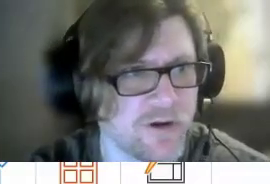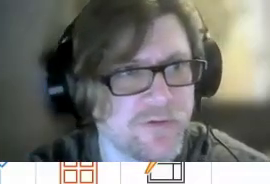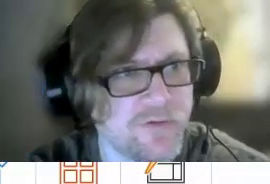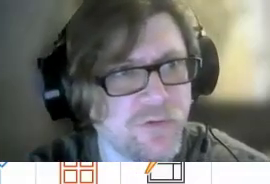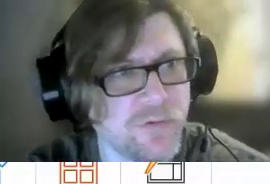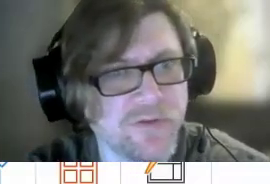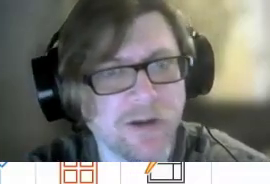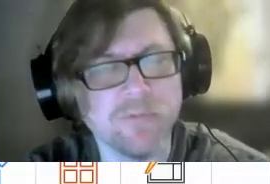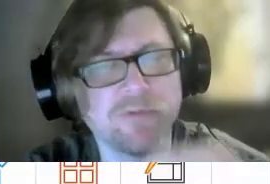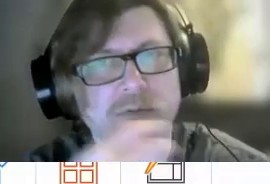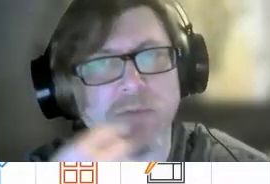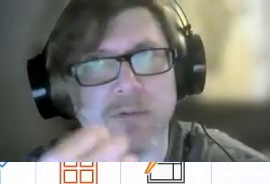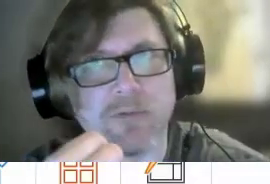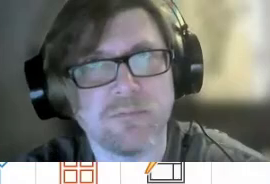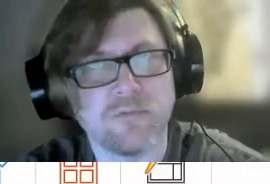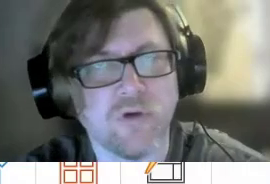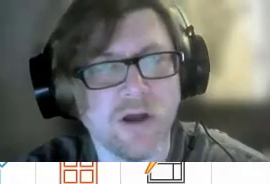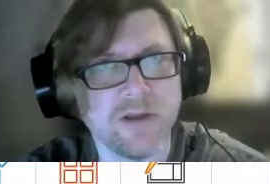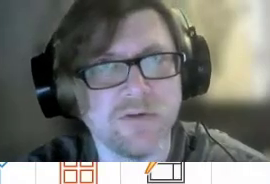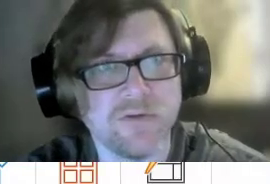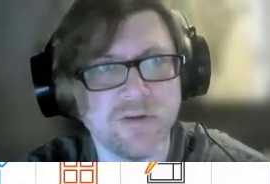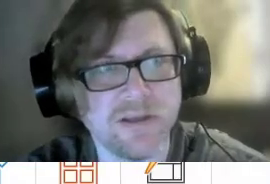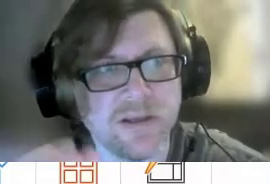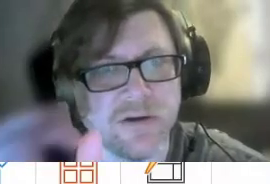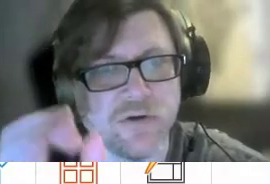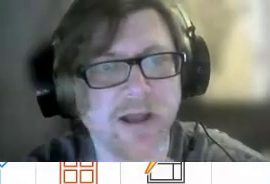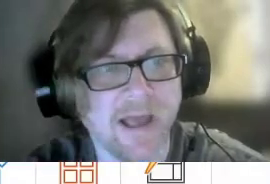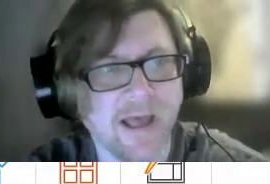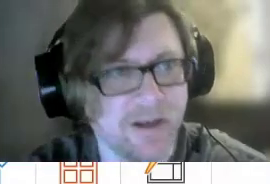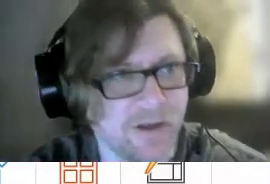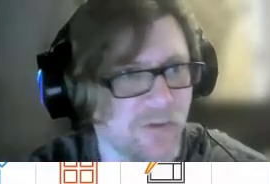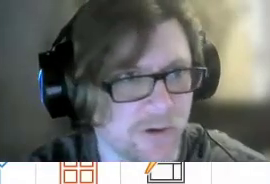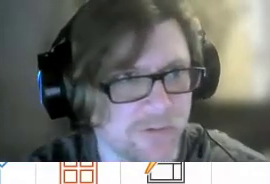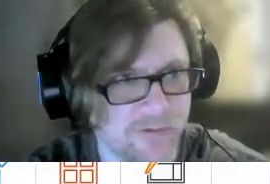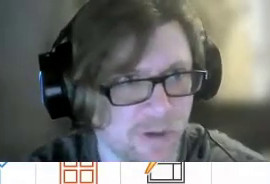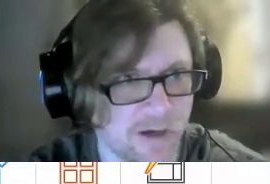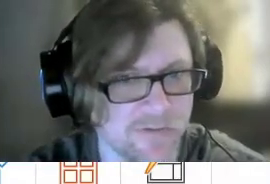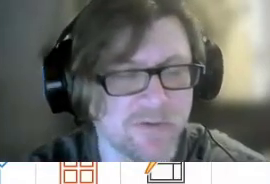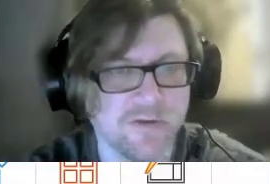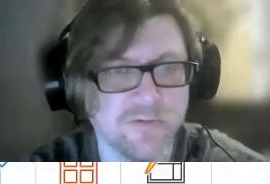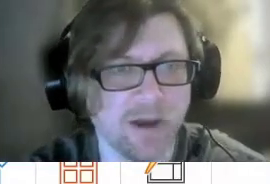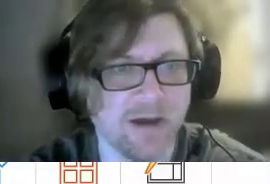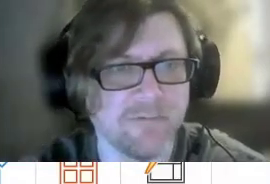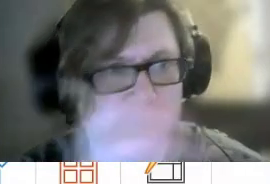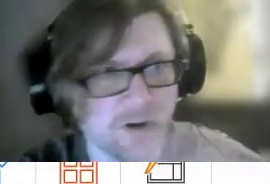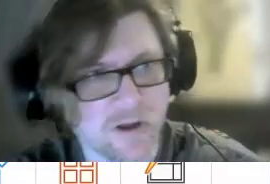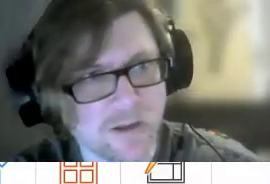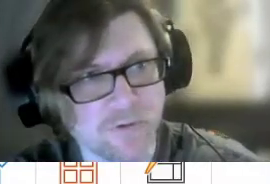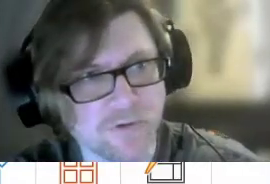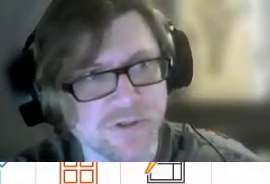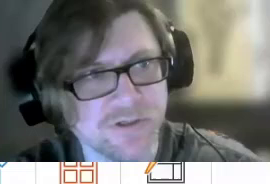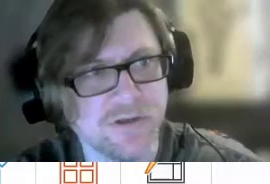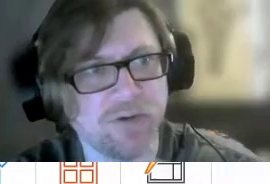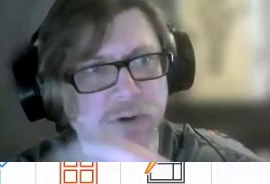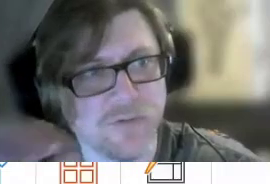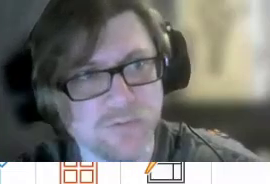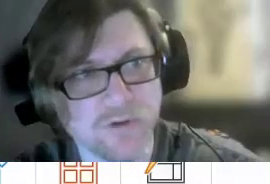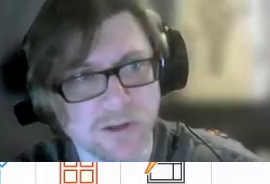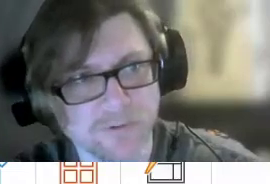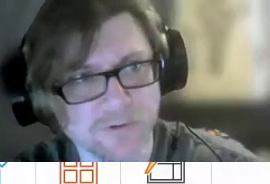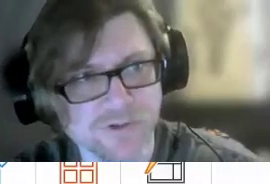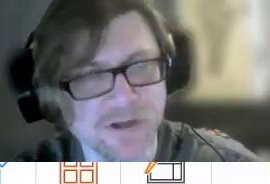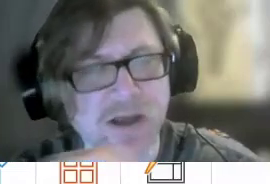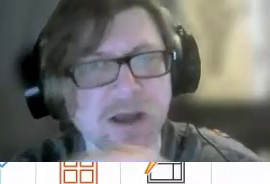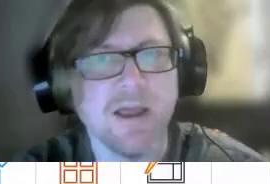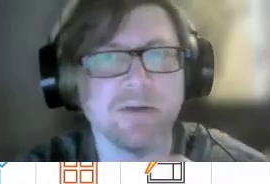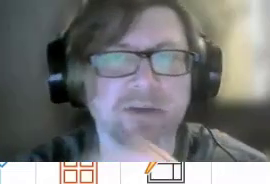things that I was trying to do is that I was trying to see, could I add another one of these boxes? Because you have the 1-column version and you have the